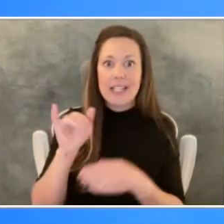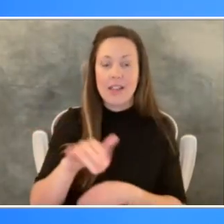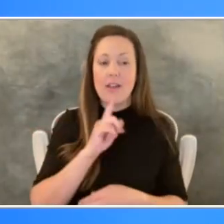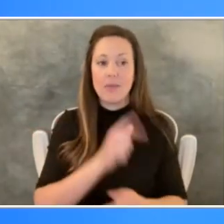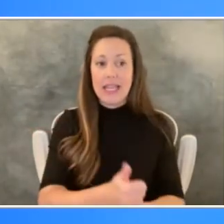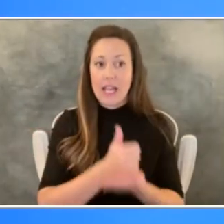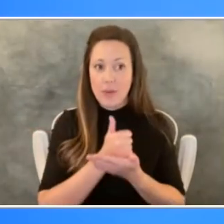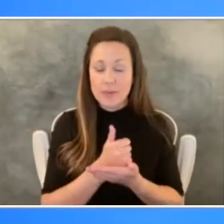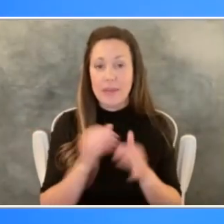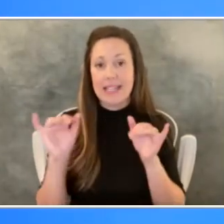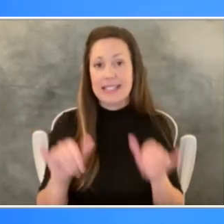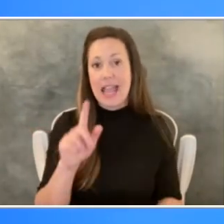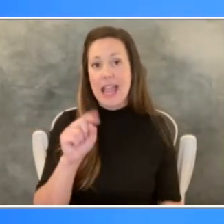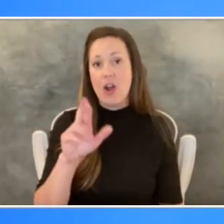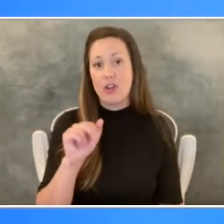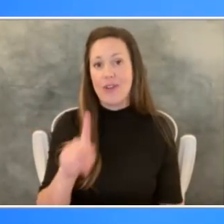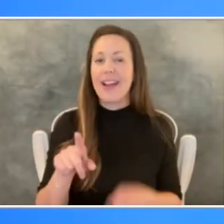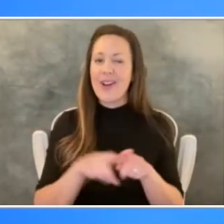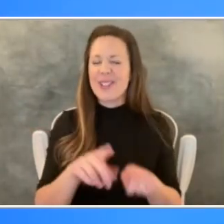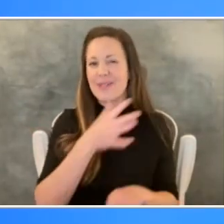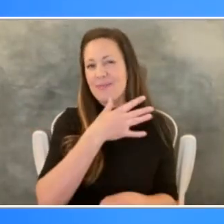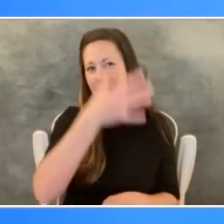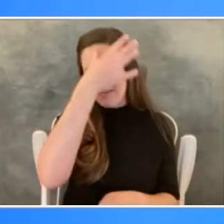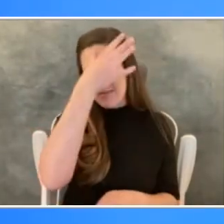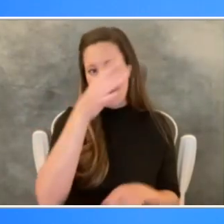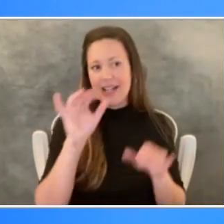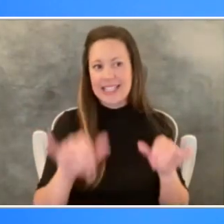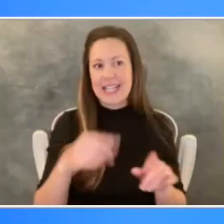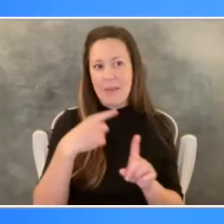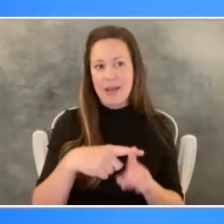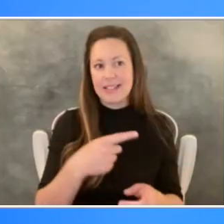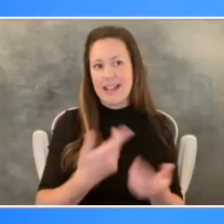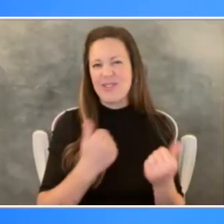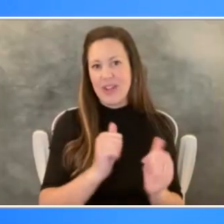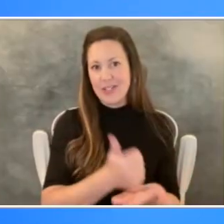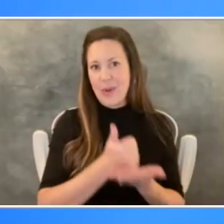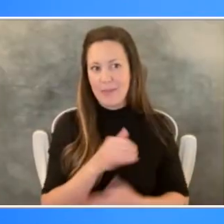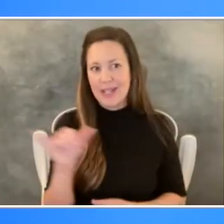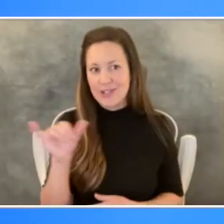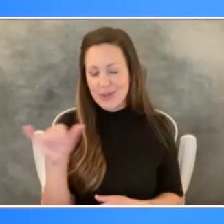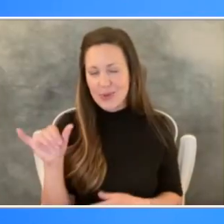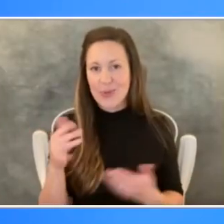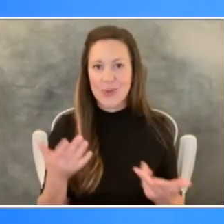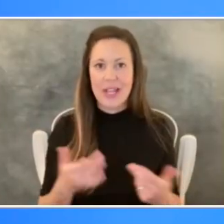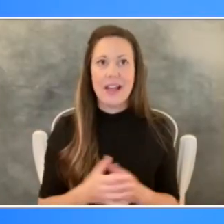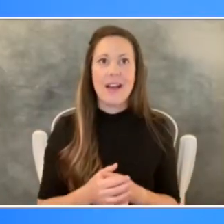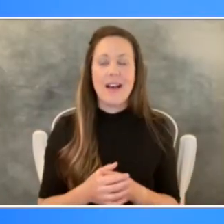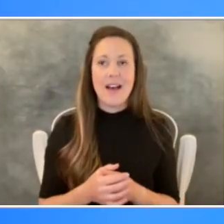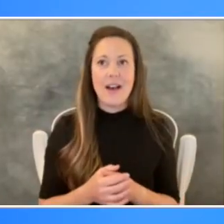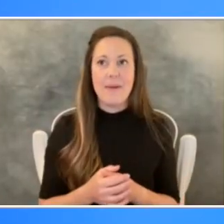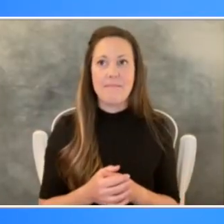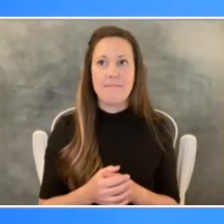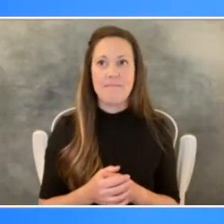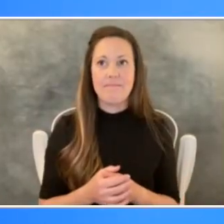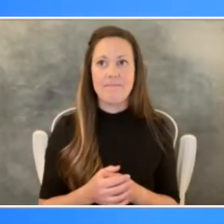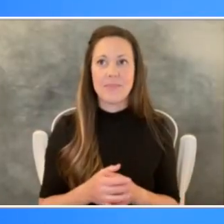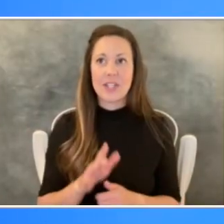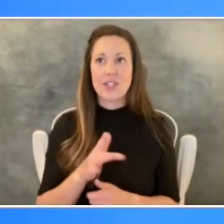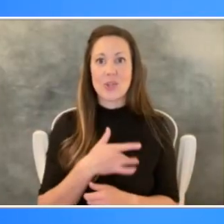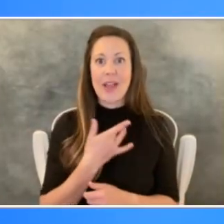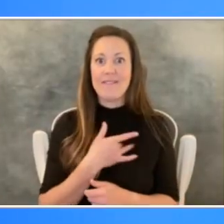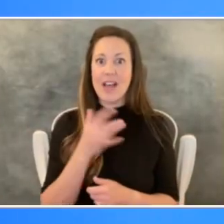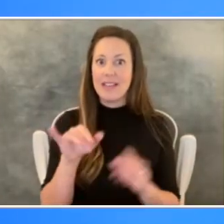parents, of course, are always staying positive and trying to help me in all the ways that they can. So I feel like them and also my